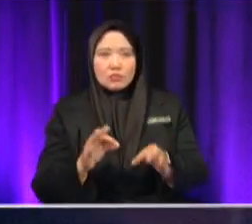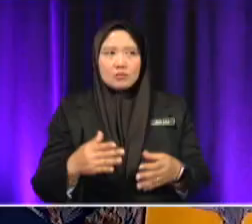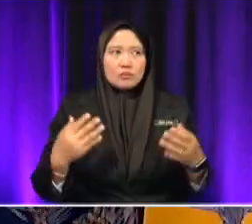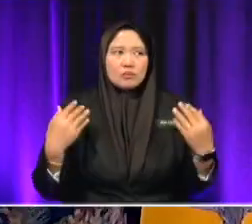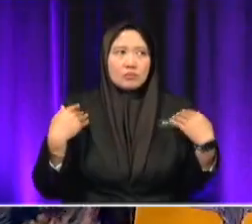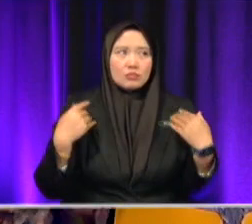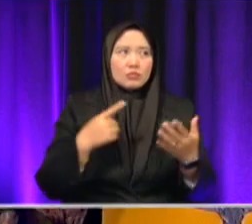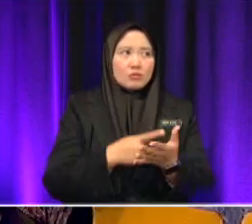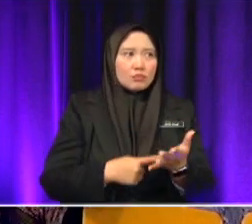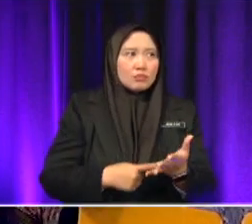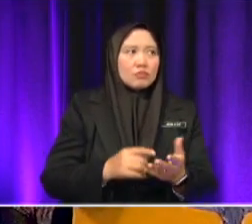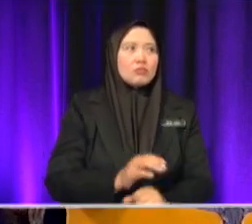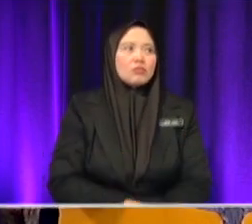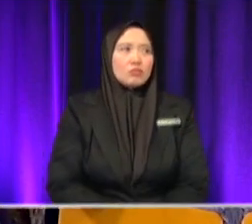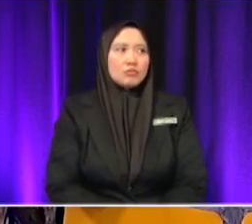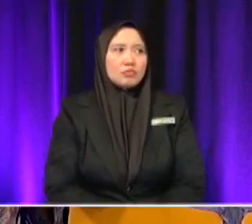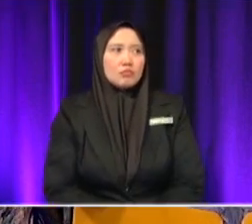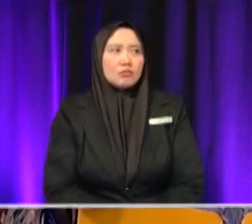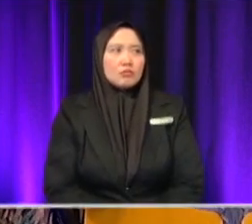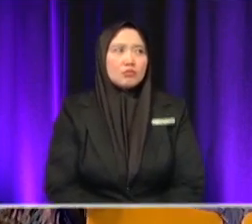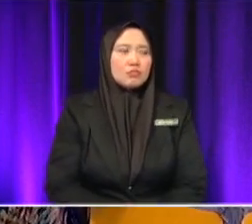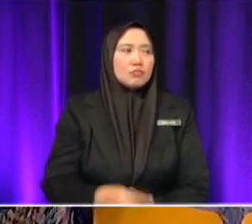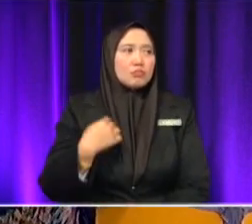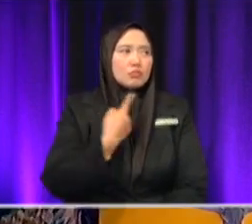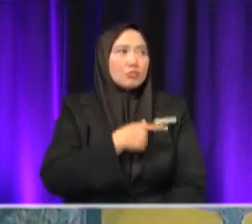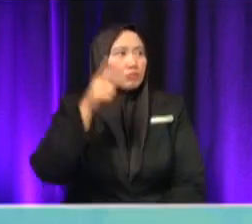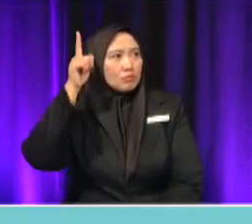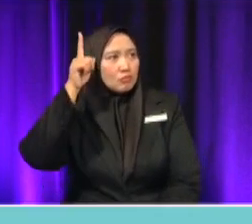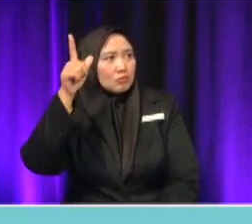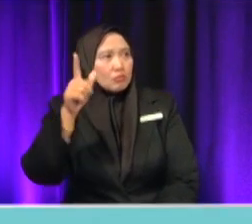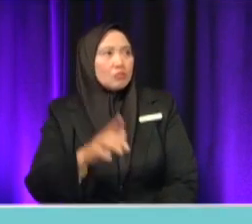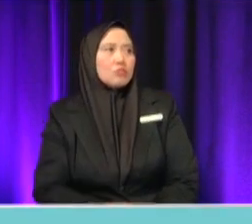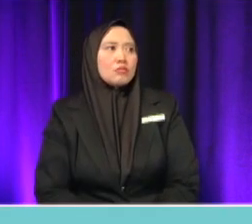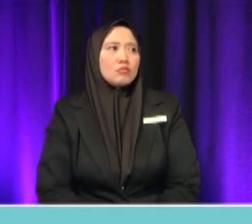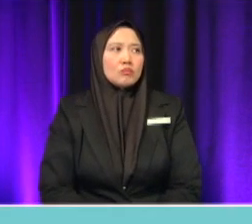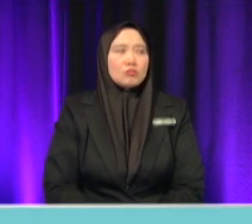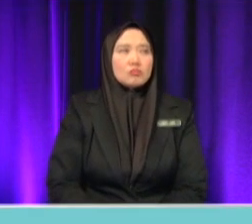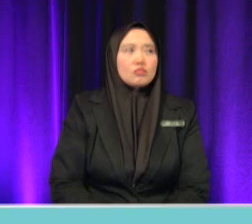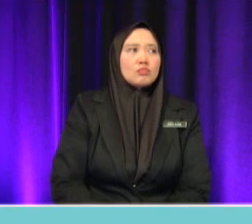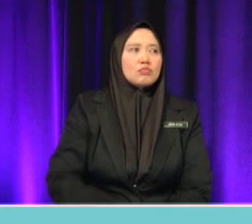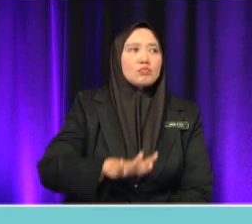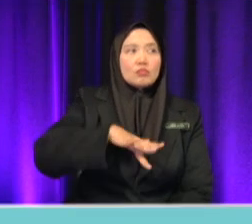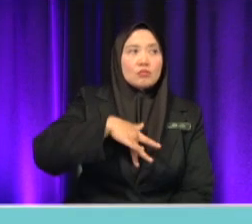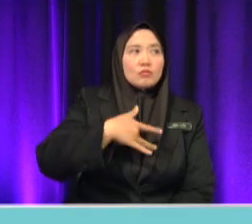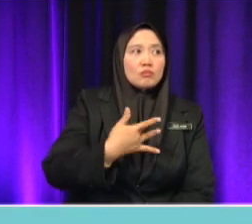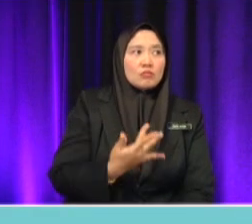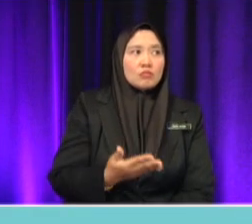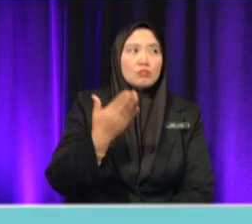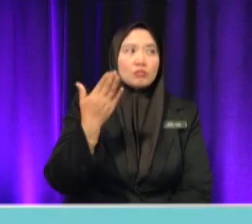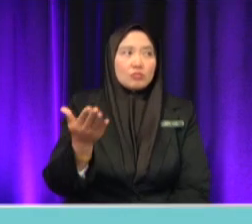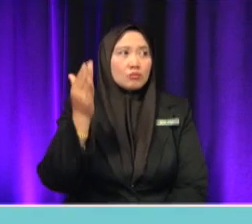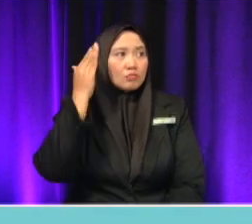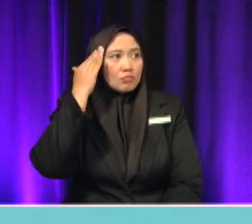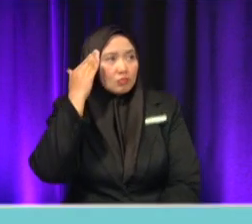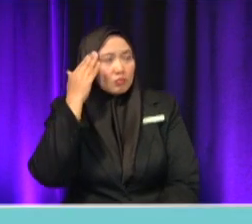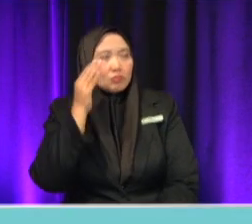the meaning behind conscience itself would be this. That's the meaning of conscience, in which it's the feeling that you know and